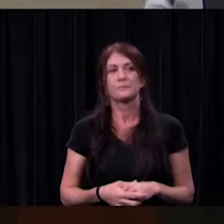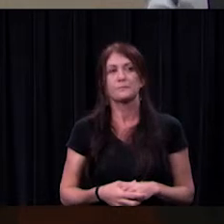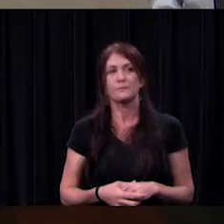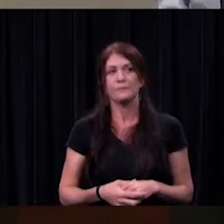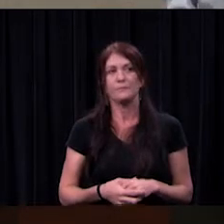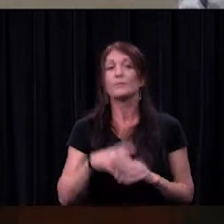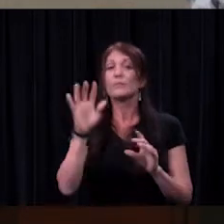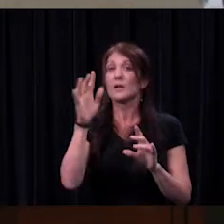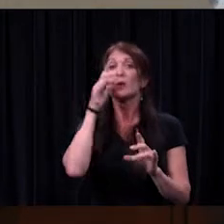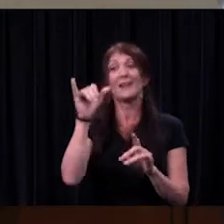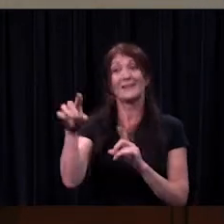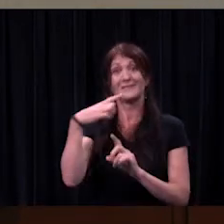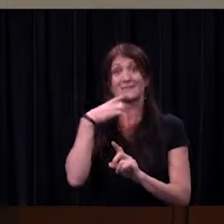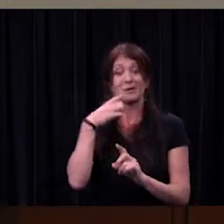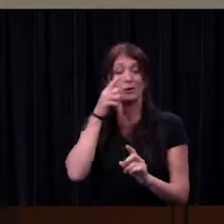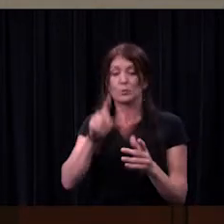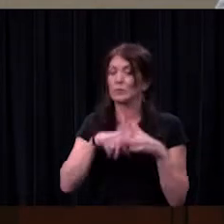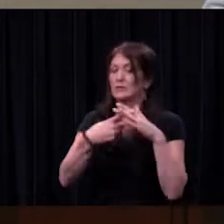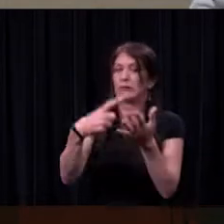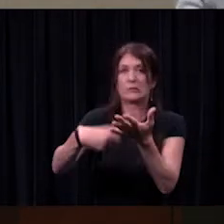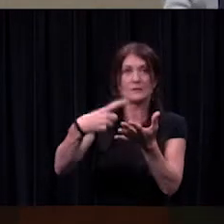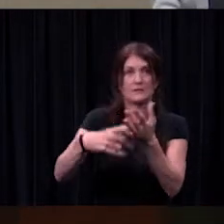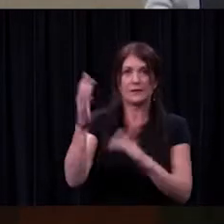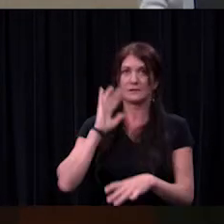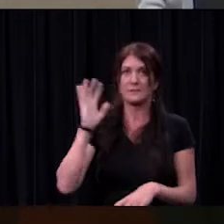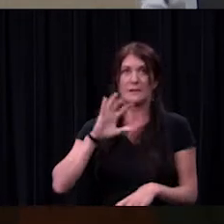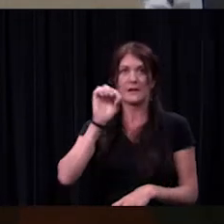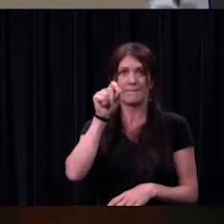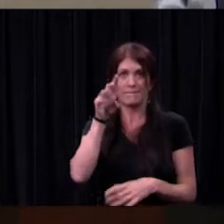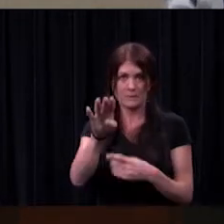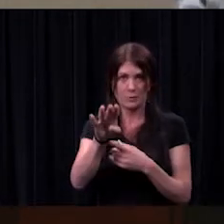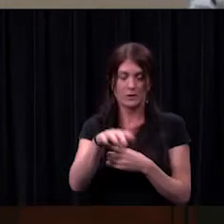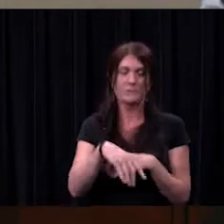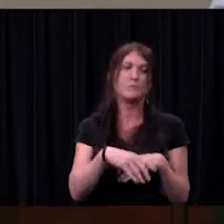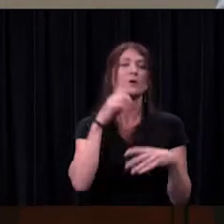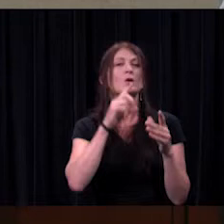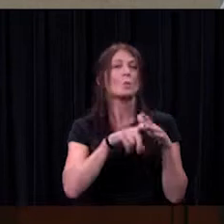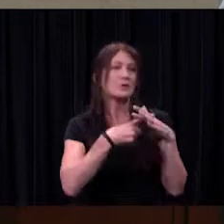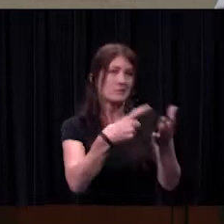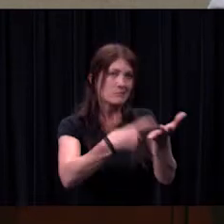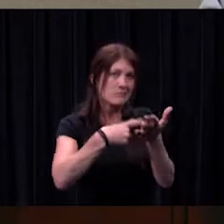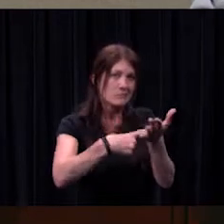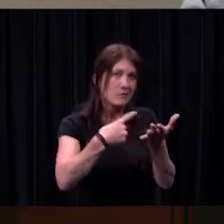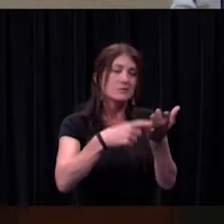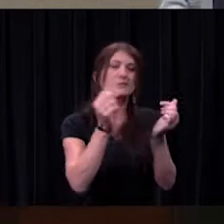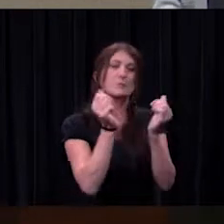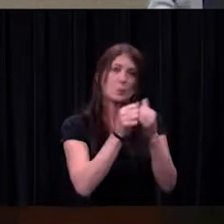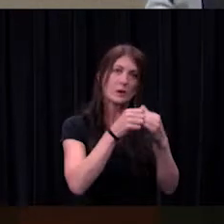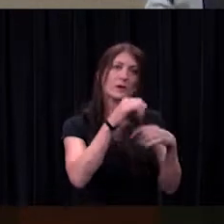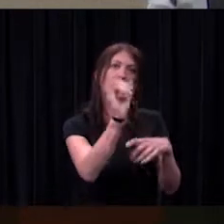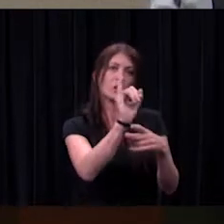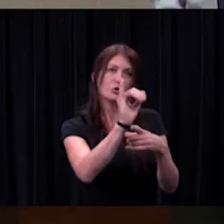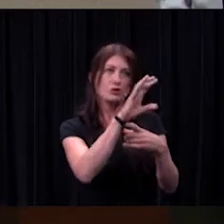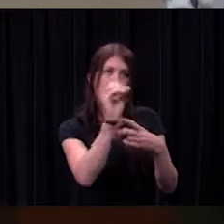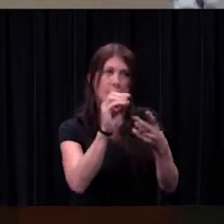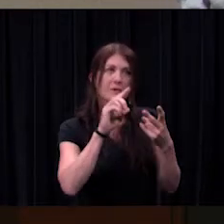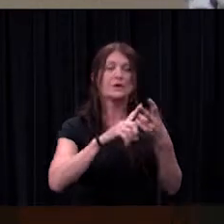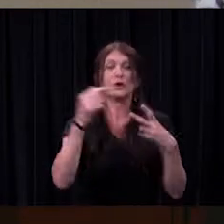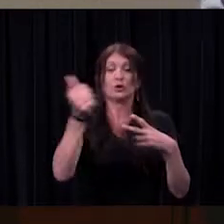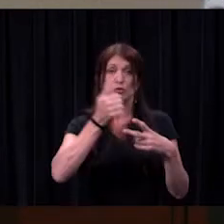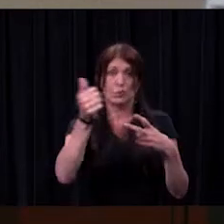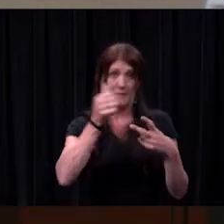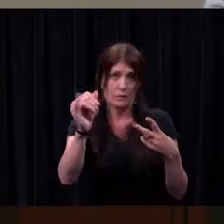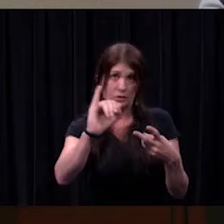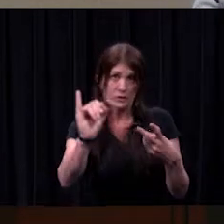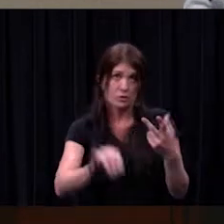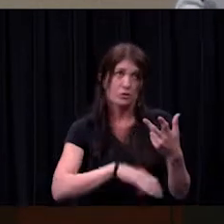in February. We had preliminary discussions with the two insurance companies, primary insurance companies, Travelers Insurance on the property,